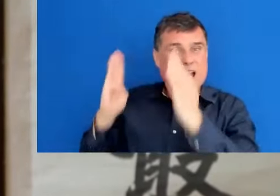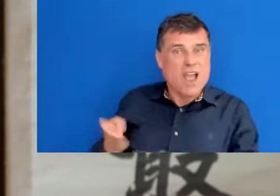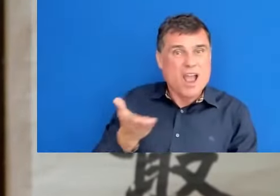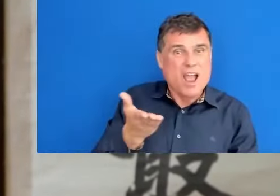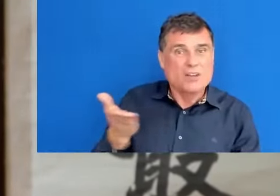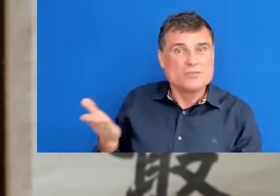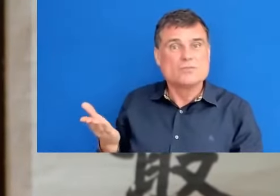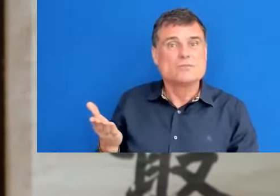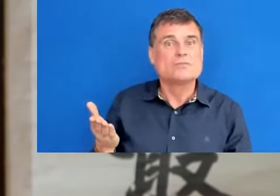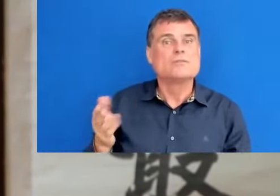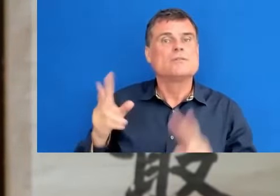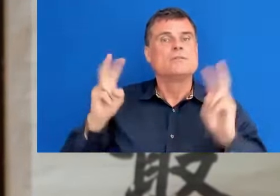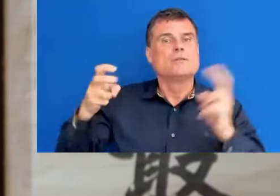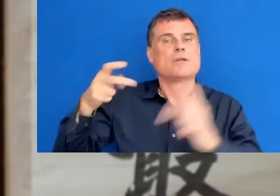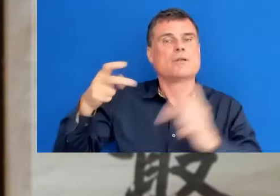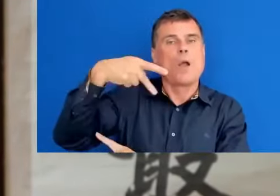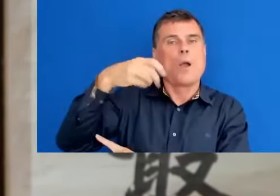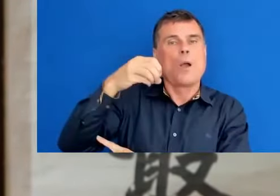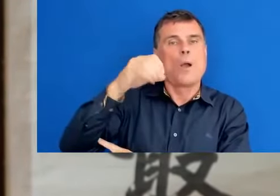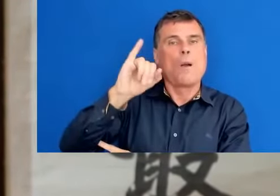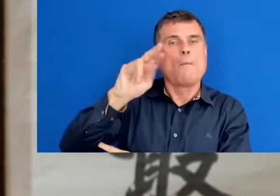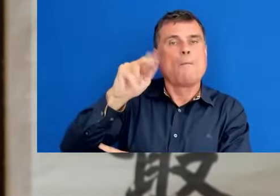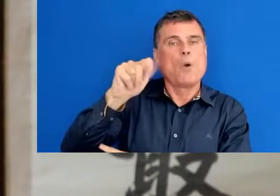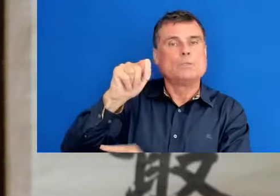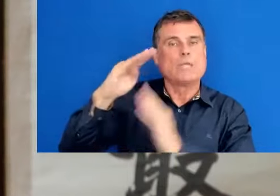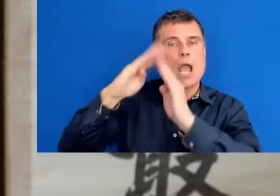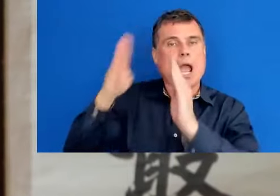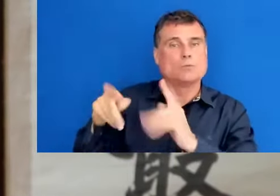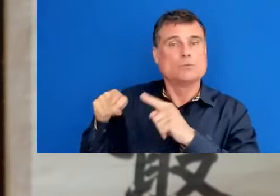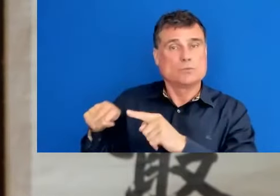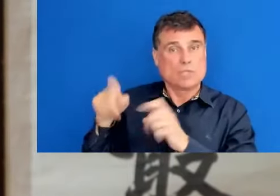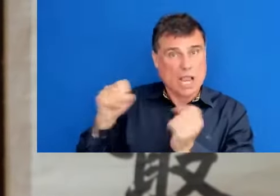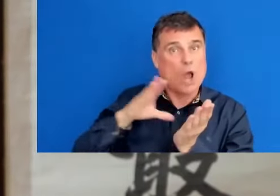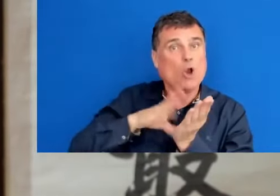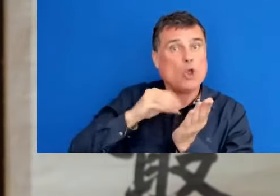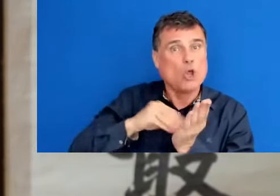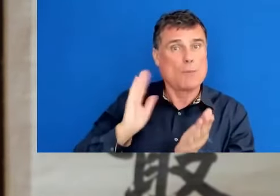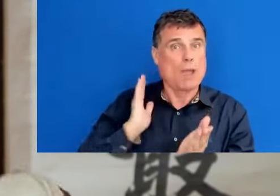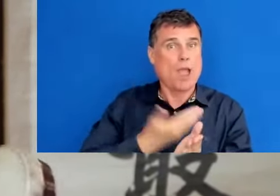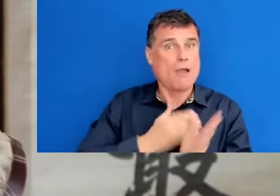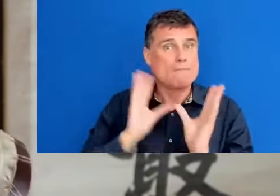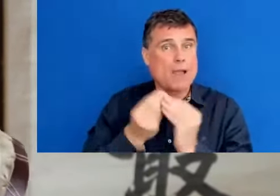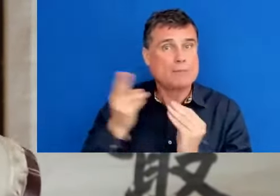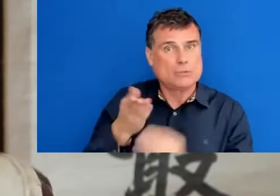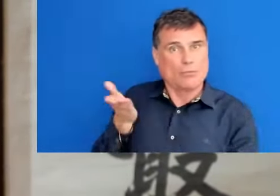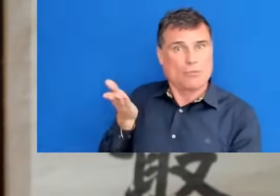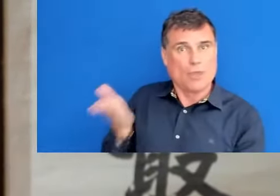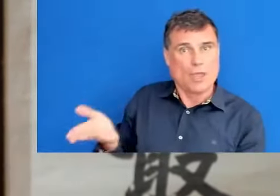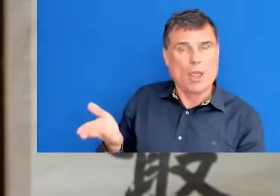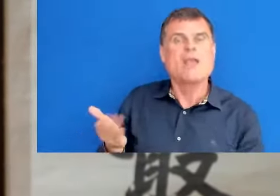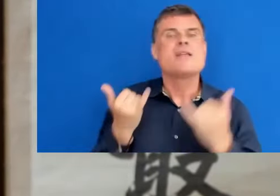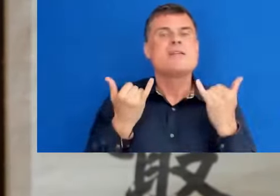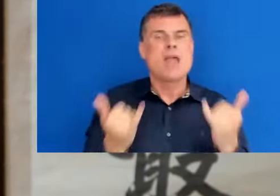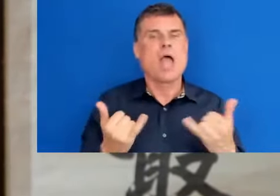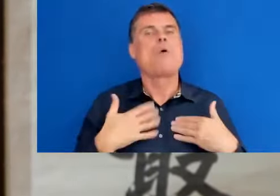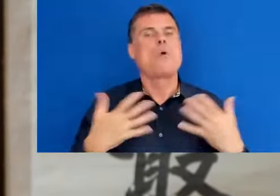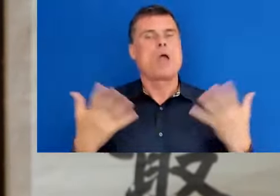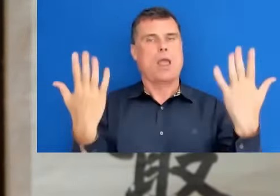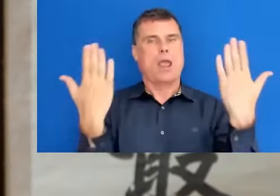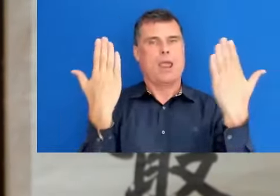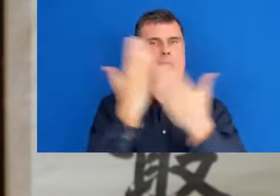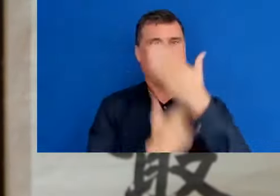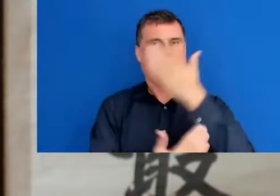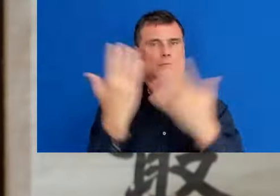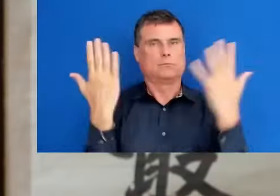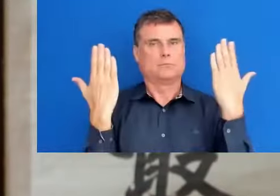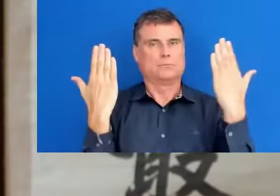called Point House. You can learn a little bit about our family there. But I really want to raise my hand, Rachna Singh, for your